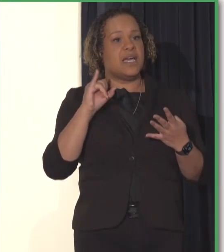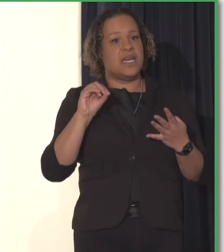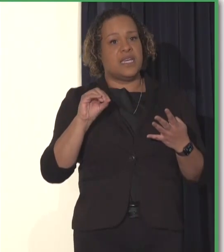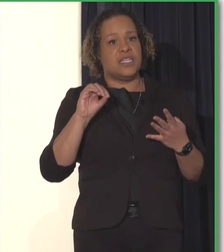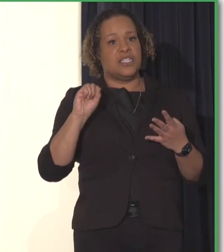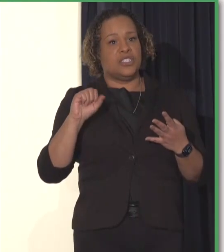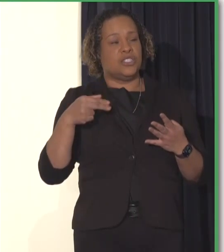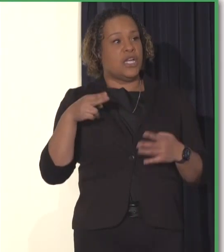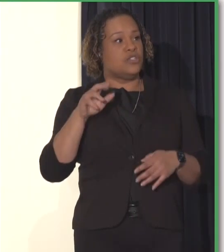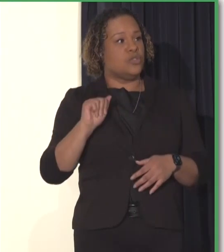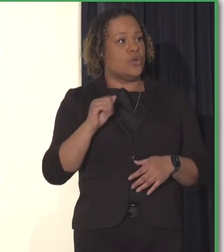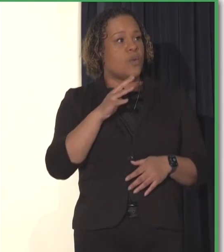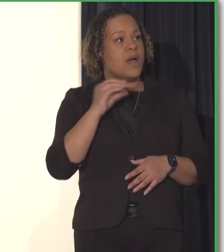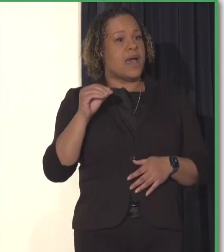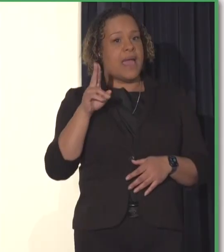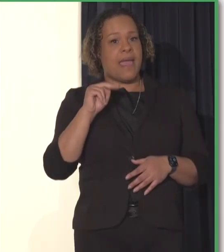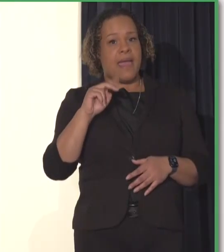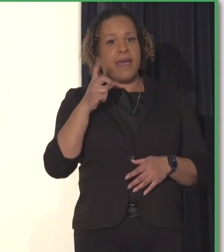Janya Underwood.